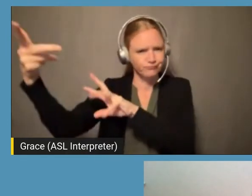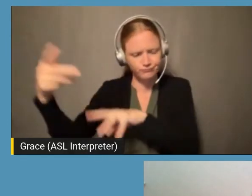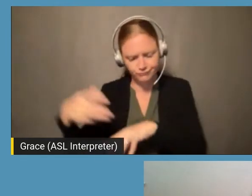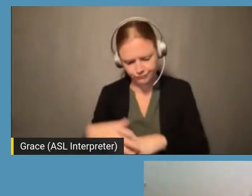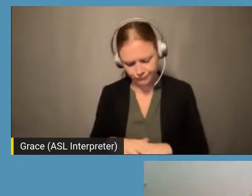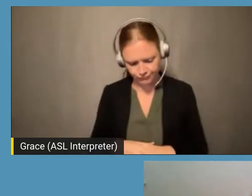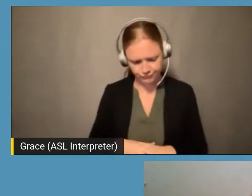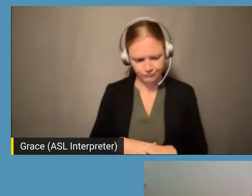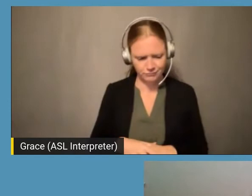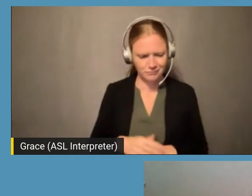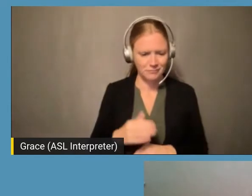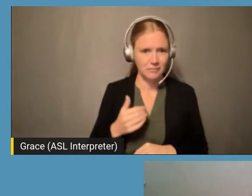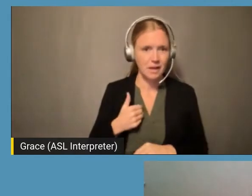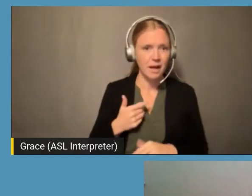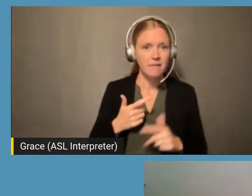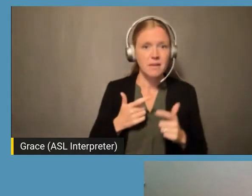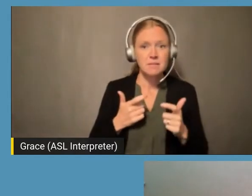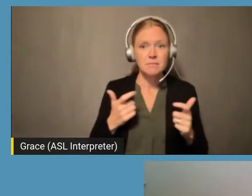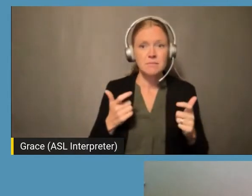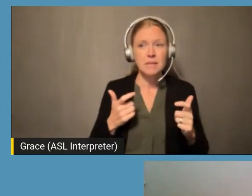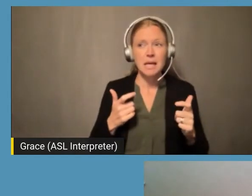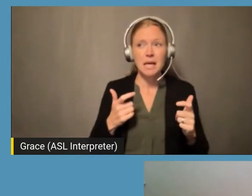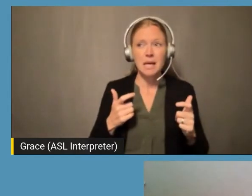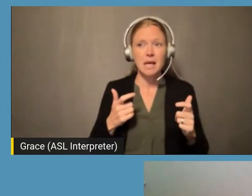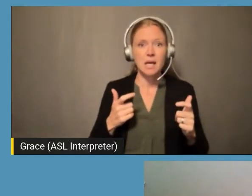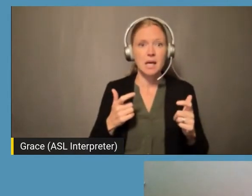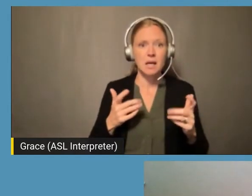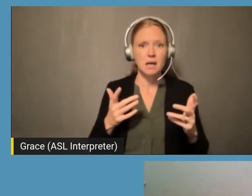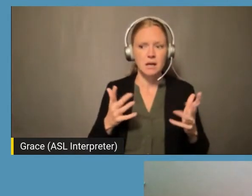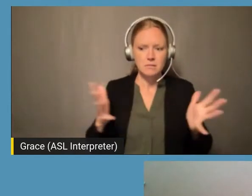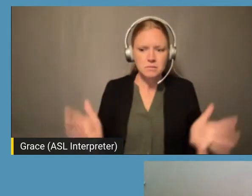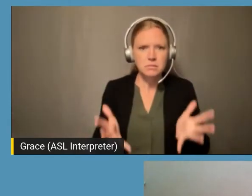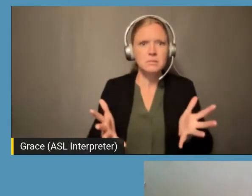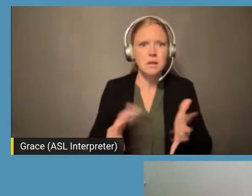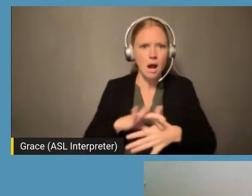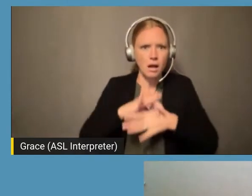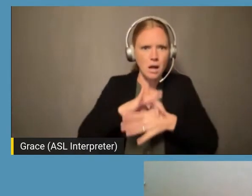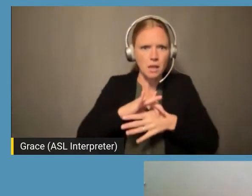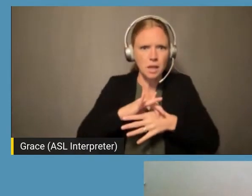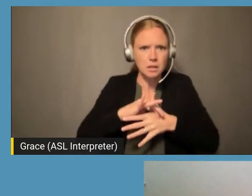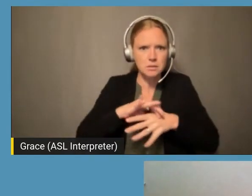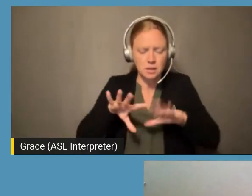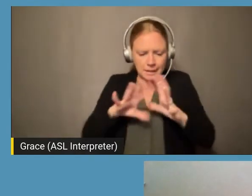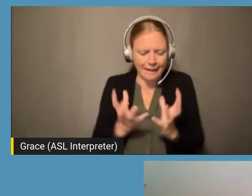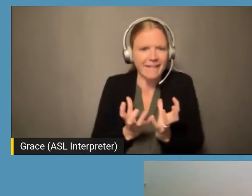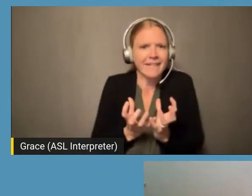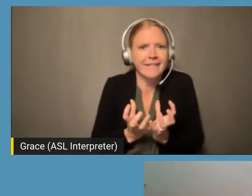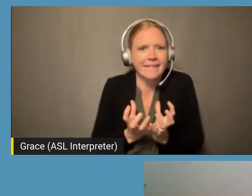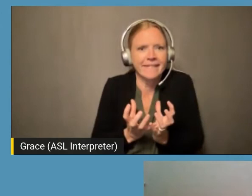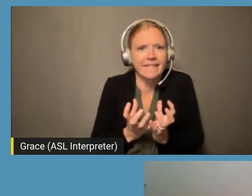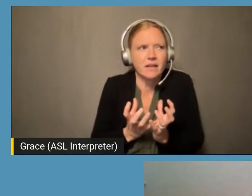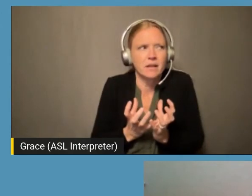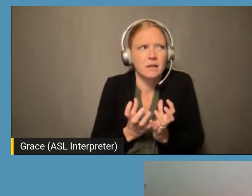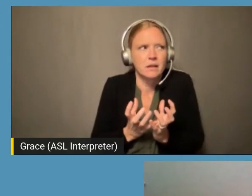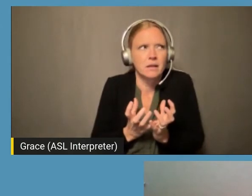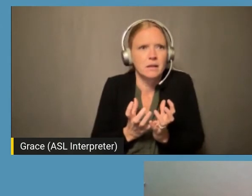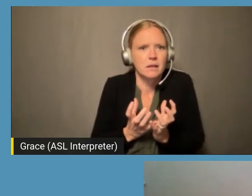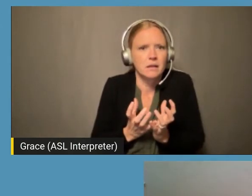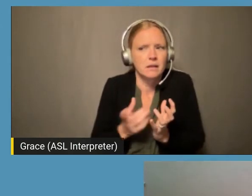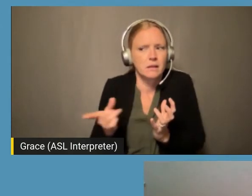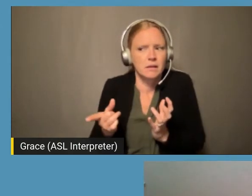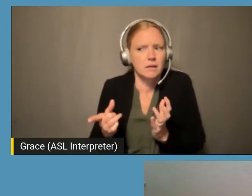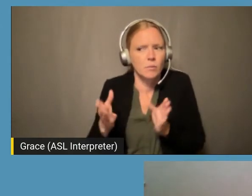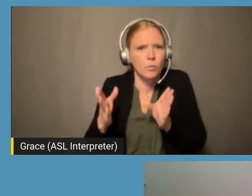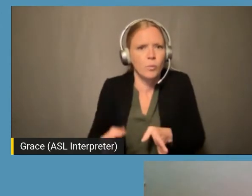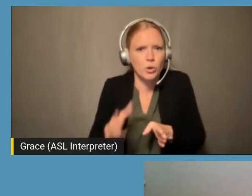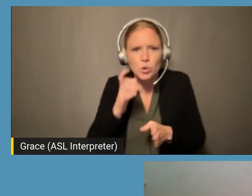there's like a big push for content and getting everything together. And then it's sort of like, okay, person who's doing this build, here's